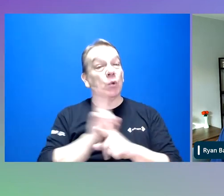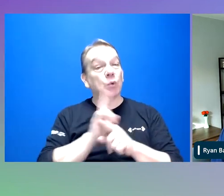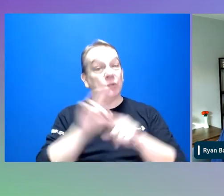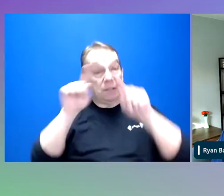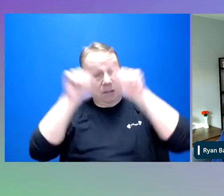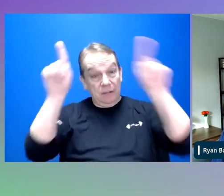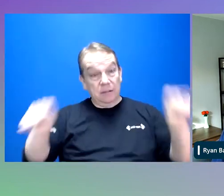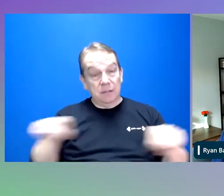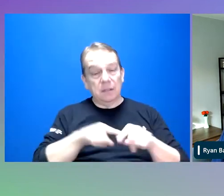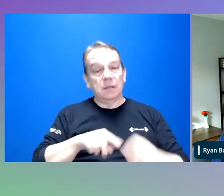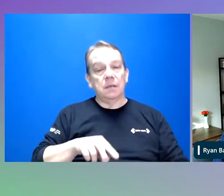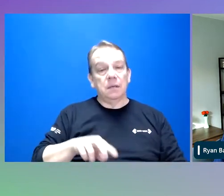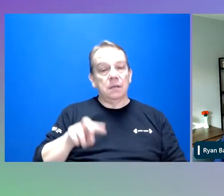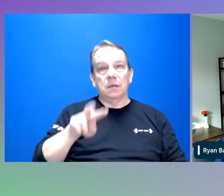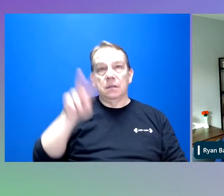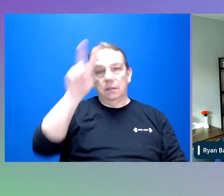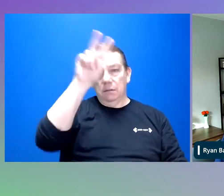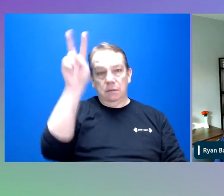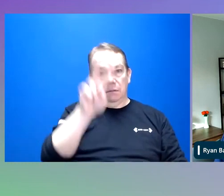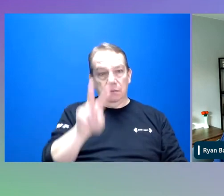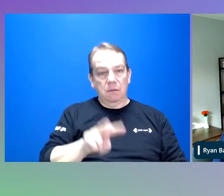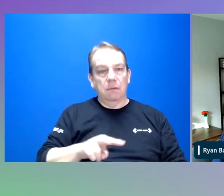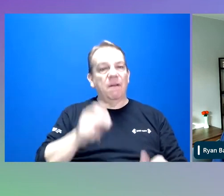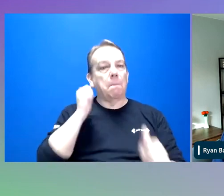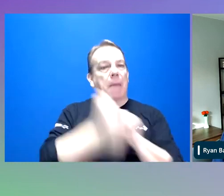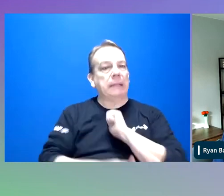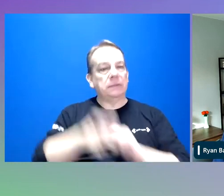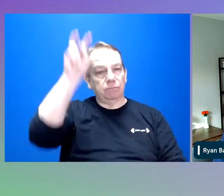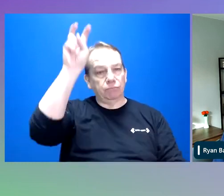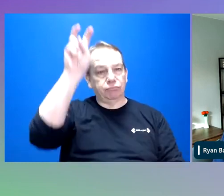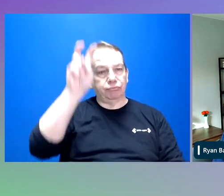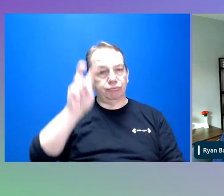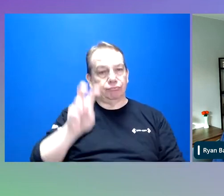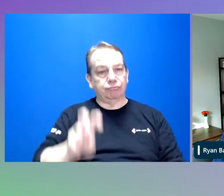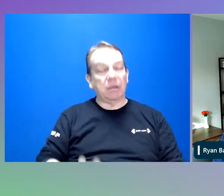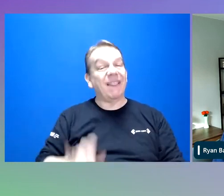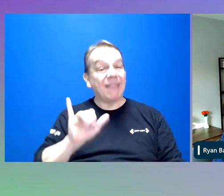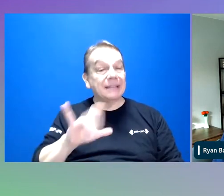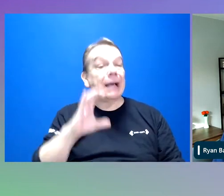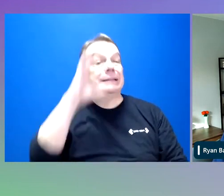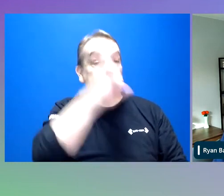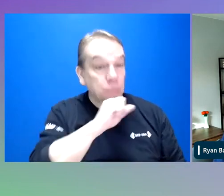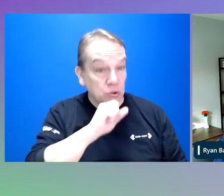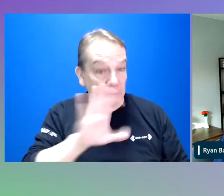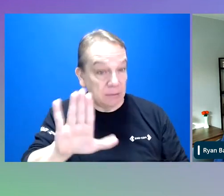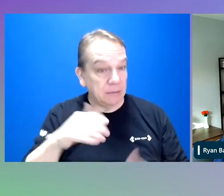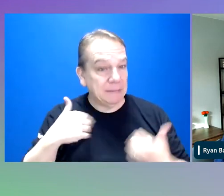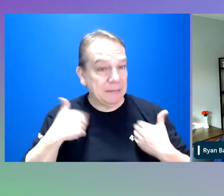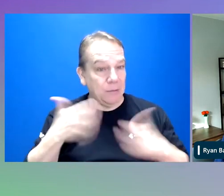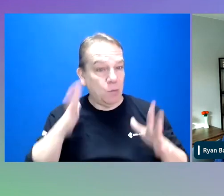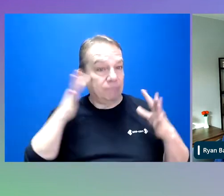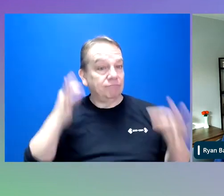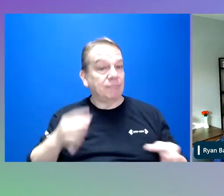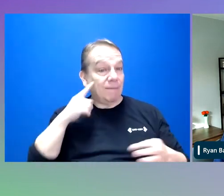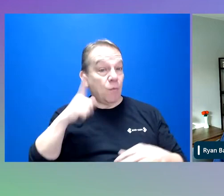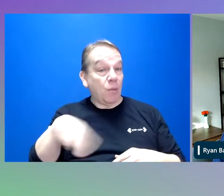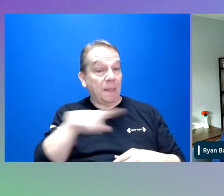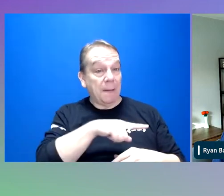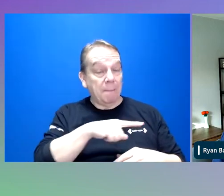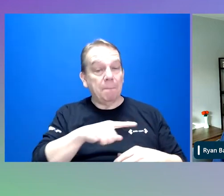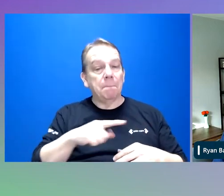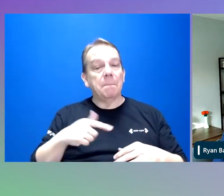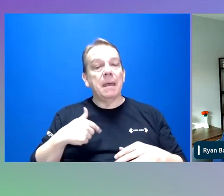because then they can just go past those things. But actually, that's a real assumption, because as much as I'm kind